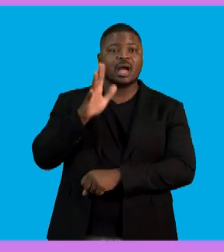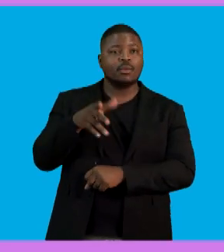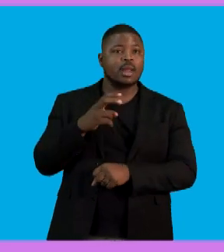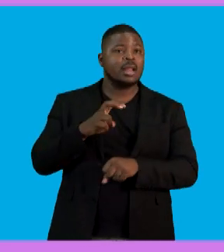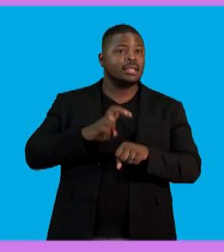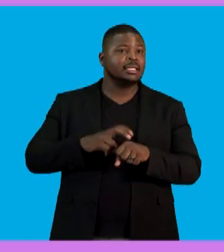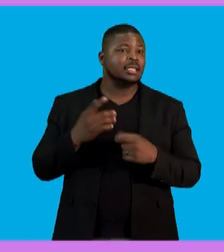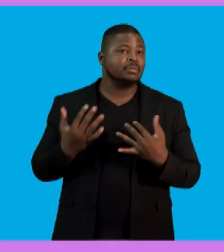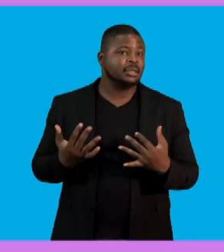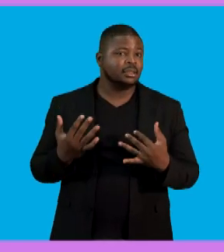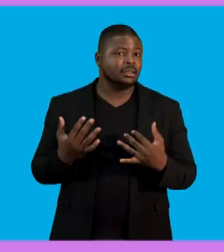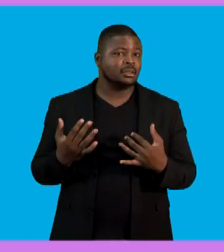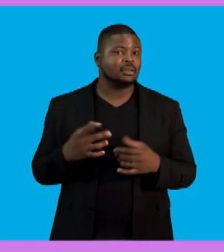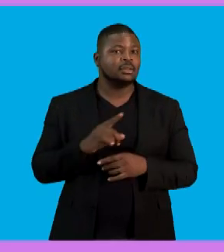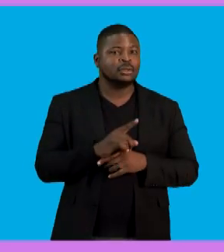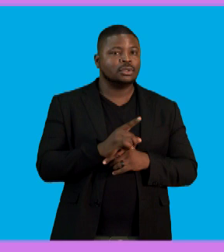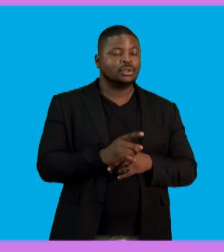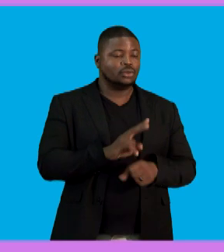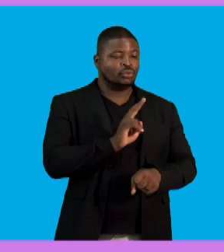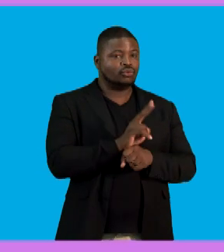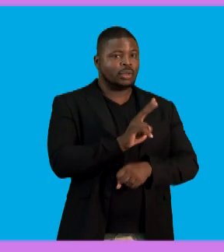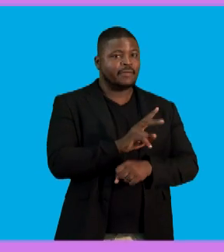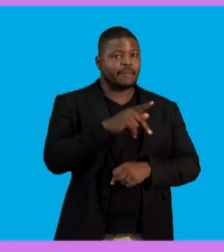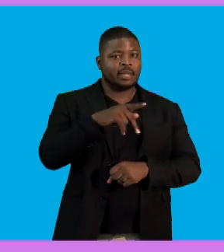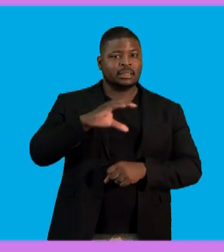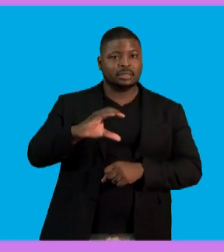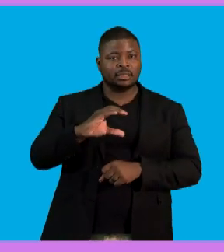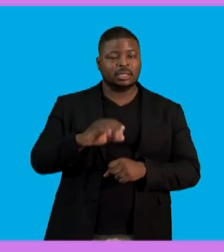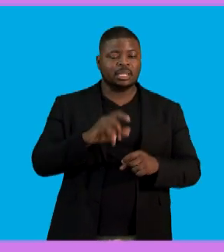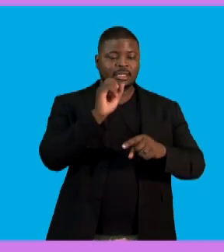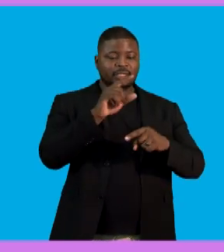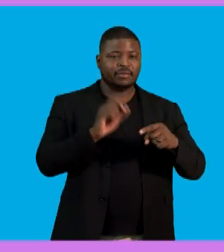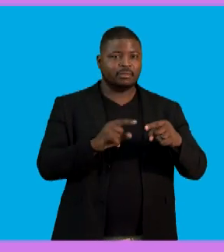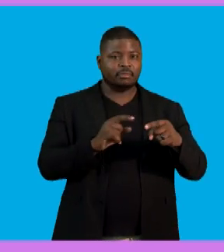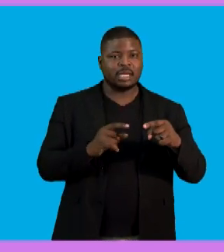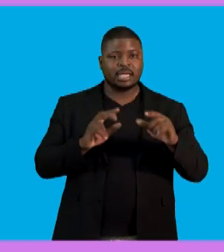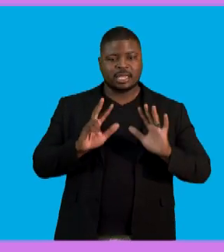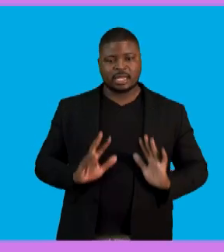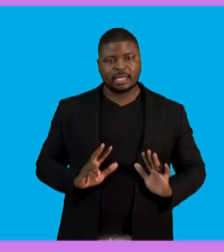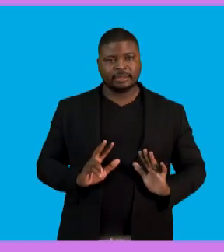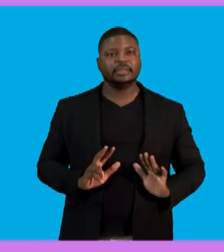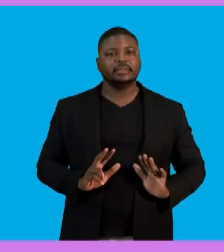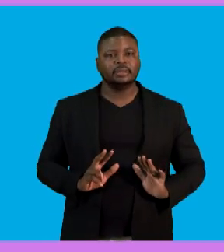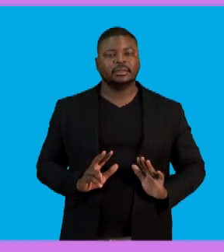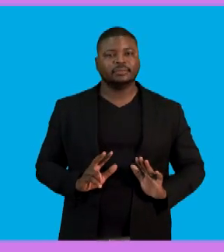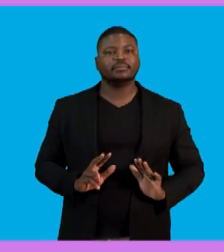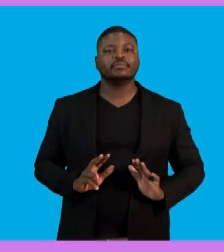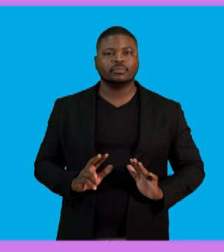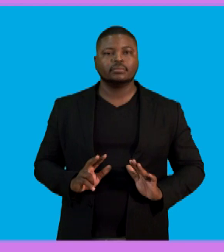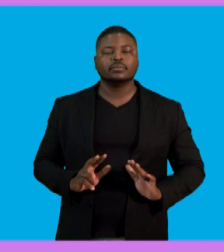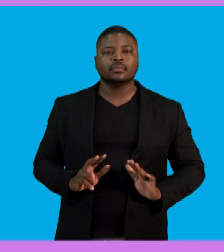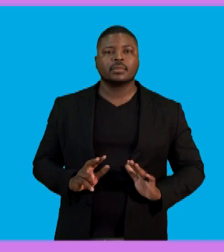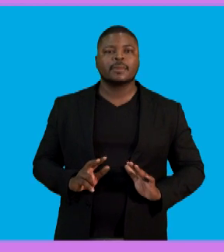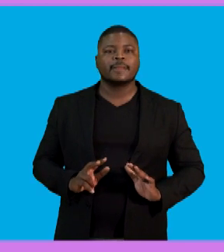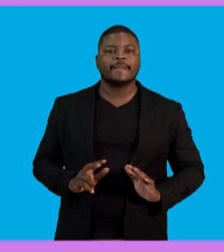means you're going to say 12 pancakes divided by 8 pancakes because we always check which one can we divide